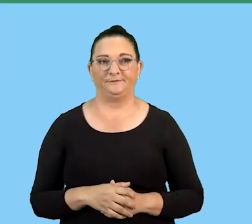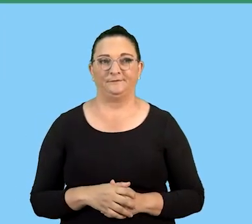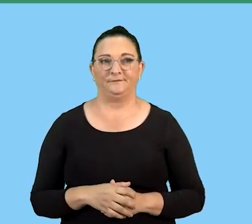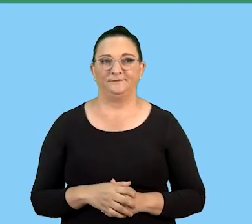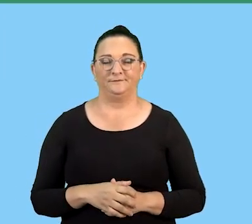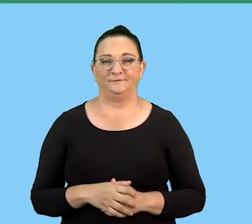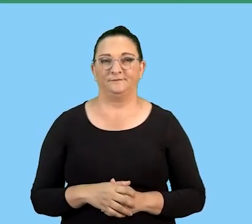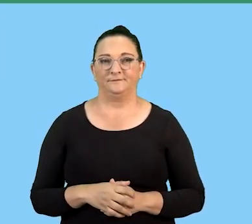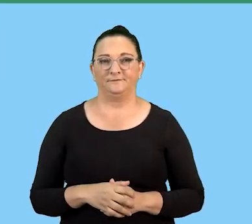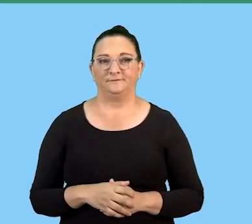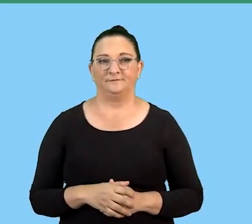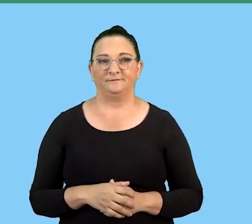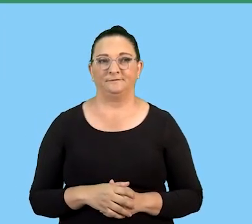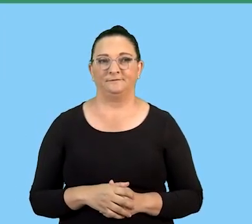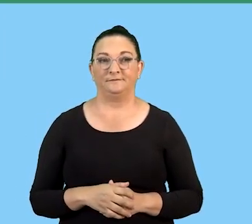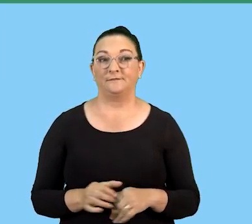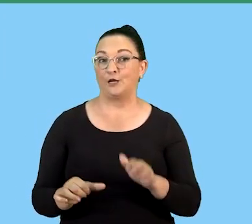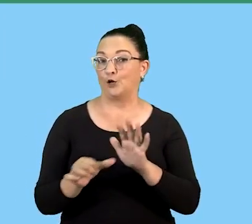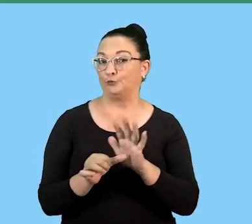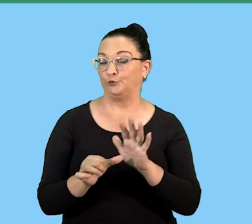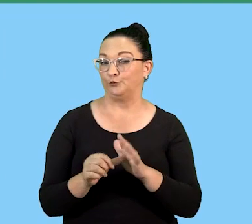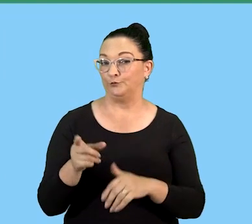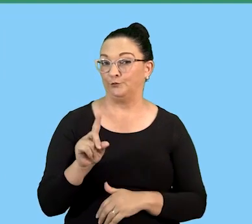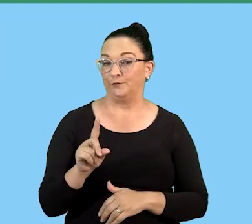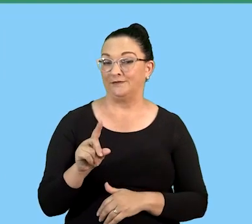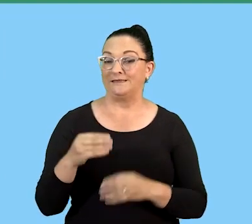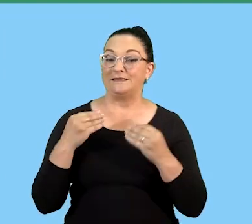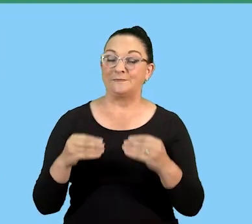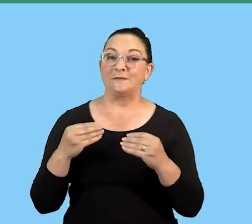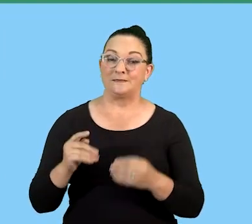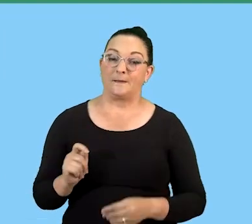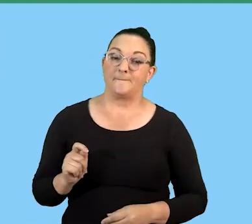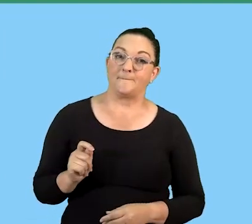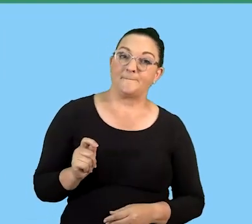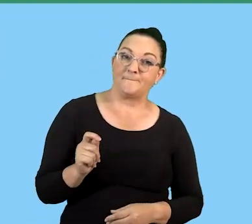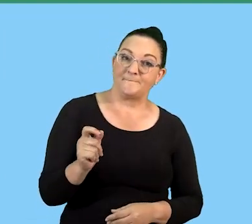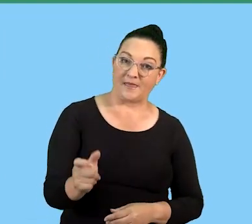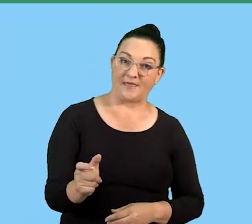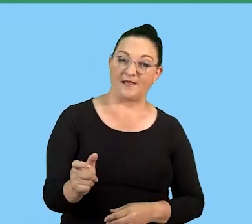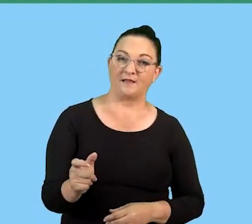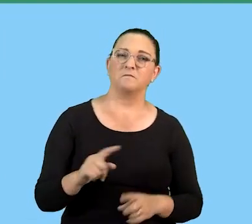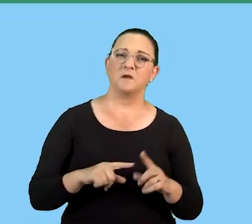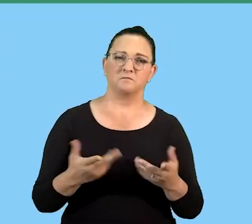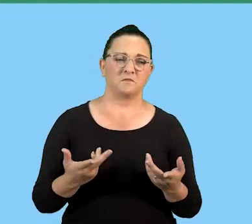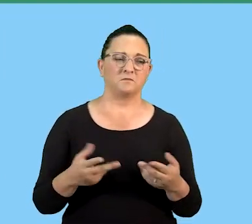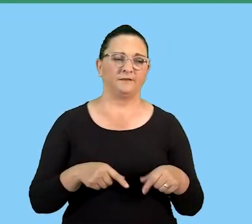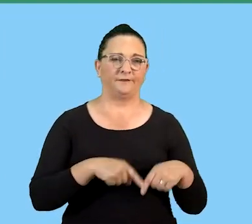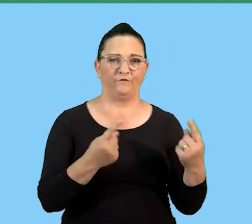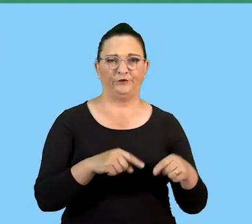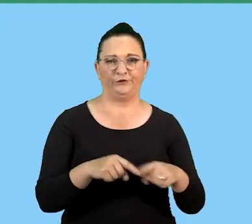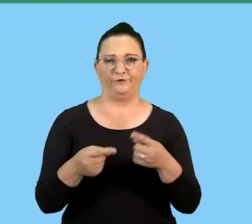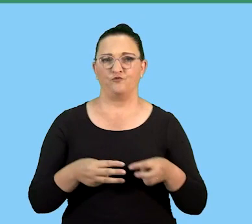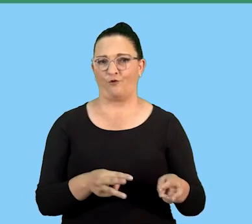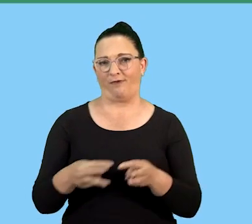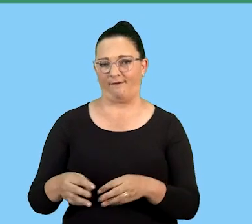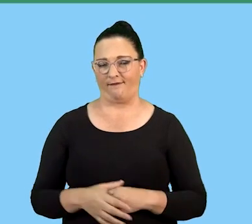Now, it is very important to note that businesses pay their employees using different methods.